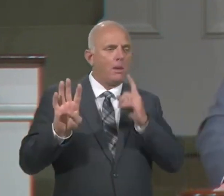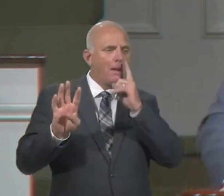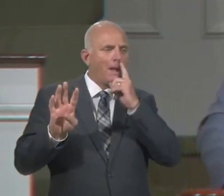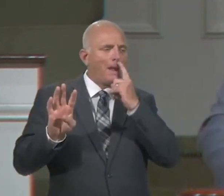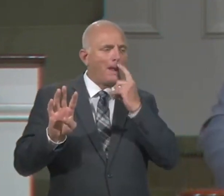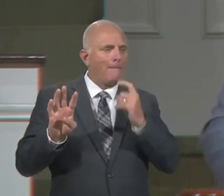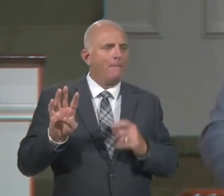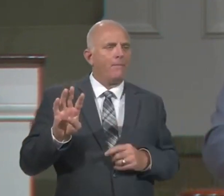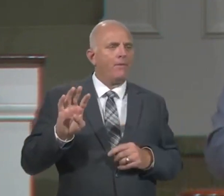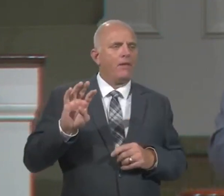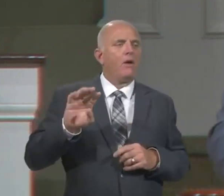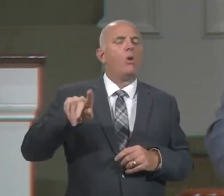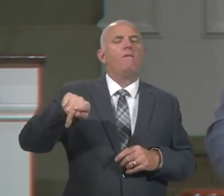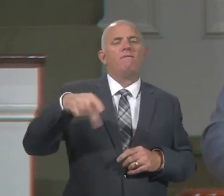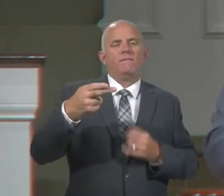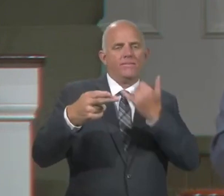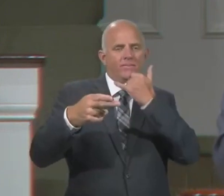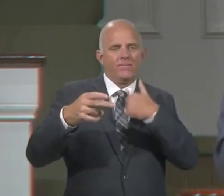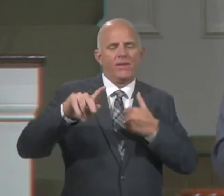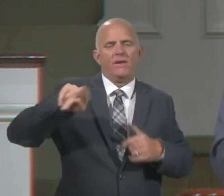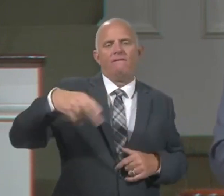Philippians chapter 4.